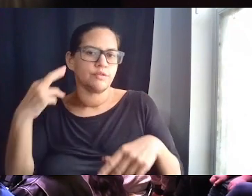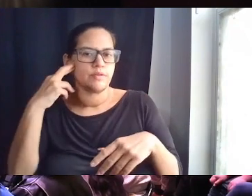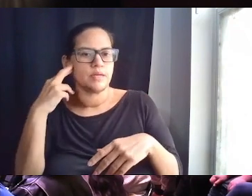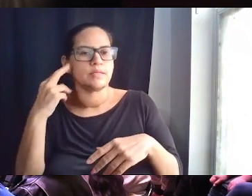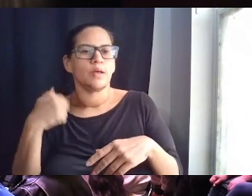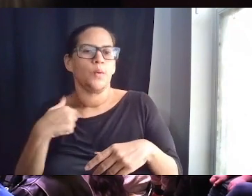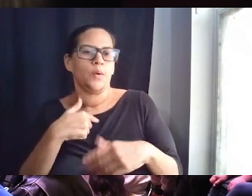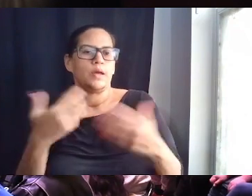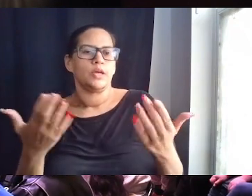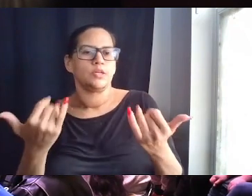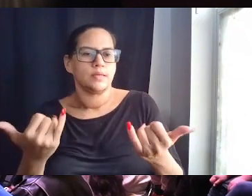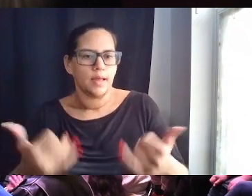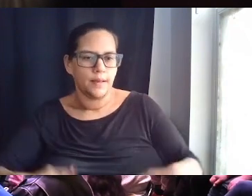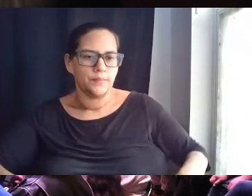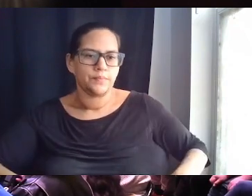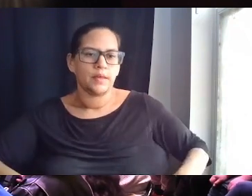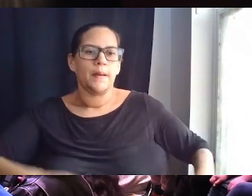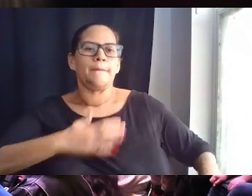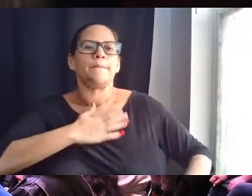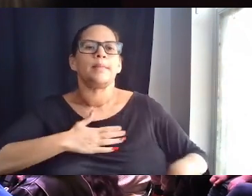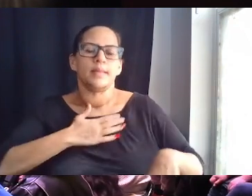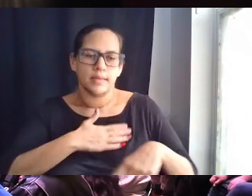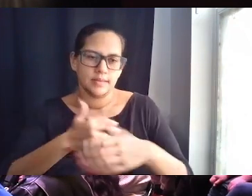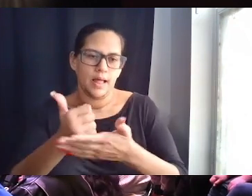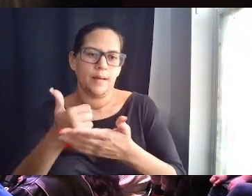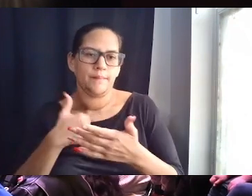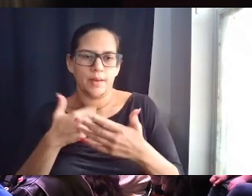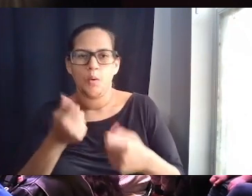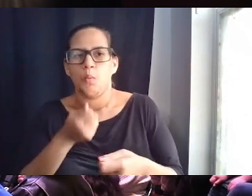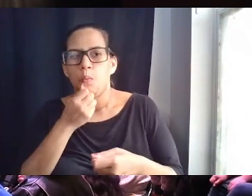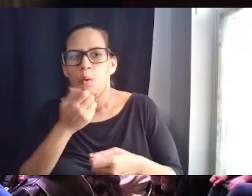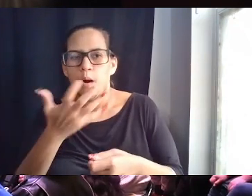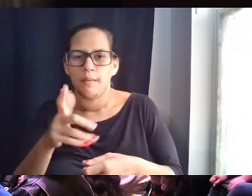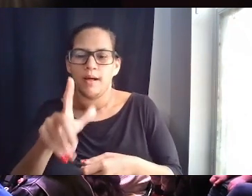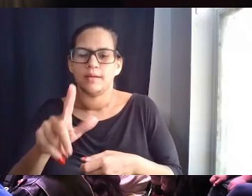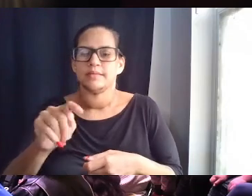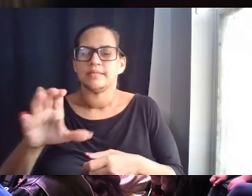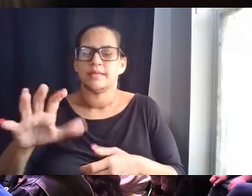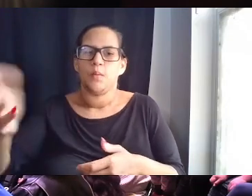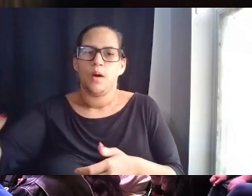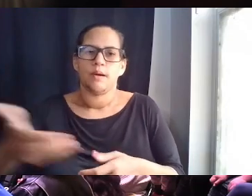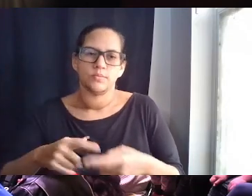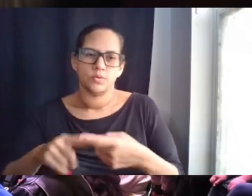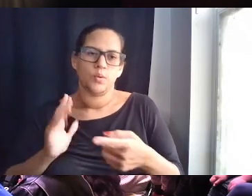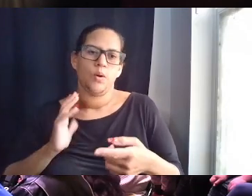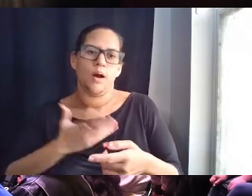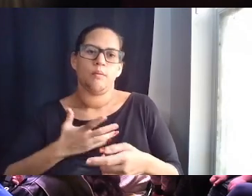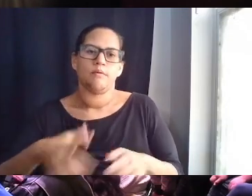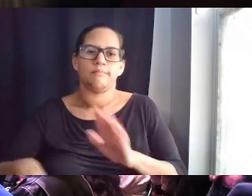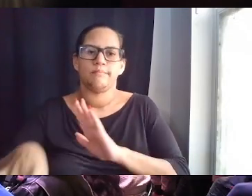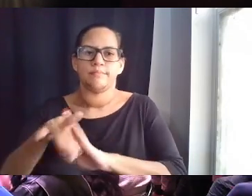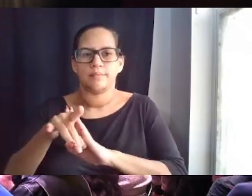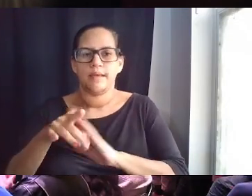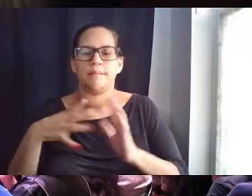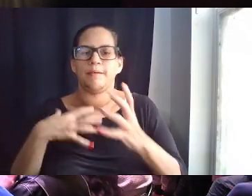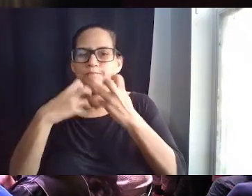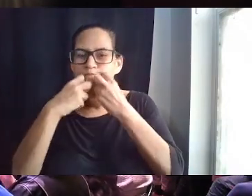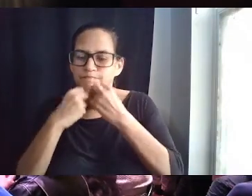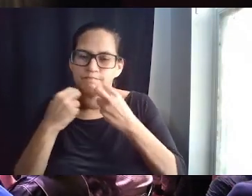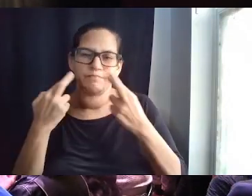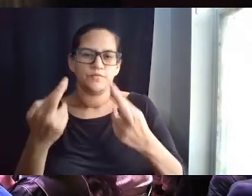So please, help me give a warm LTC welcome to our colleague, our founder, my querida amiga, Karen Zacarías.